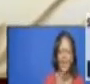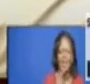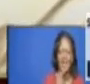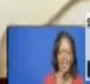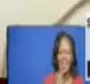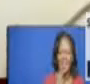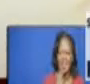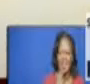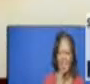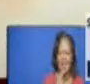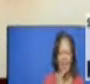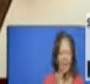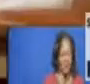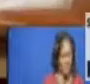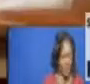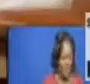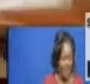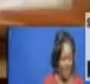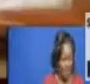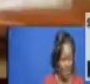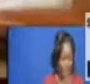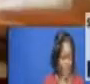very hard working man.